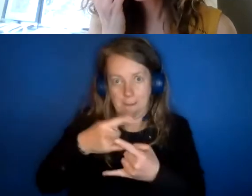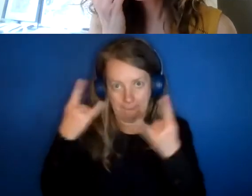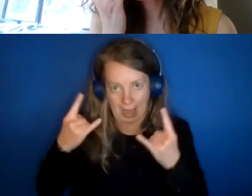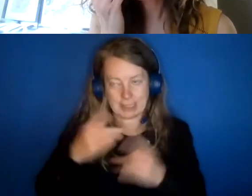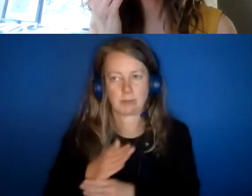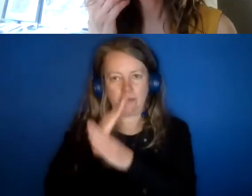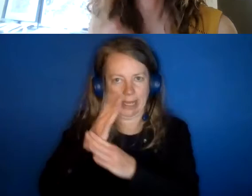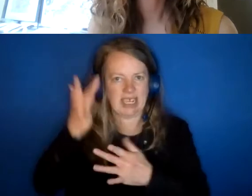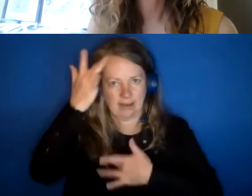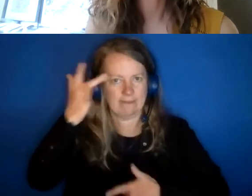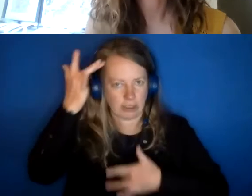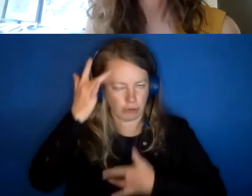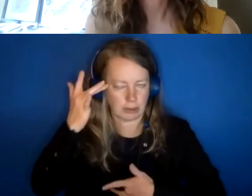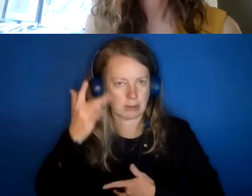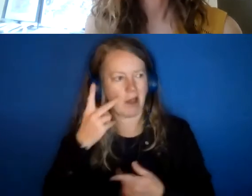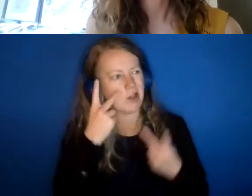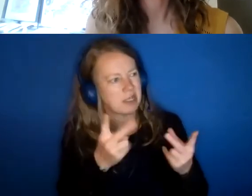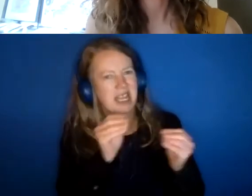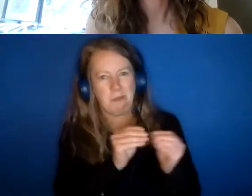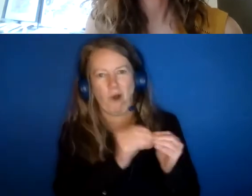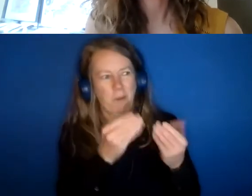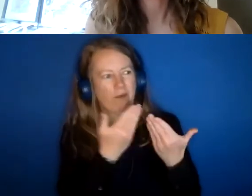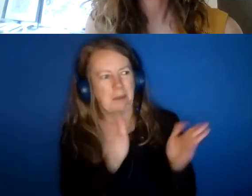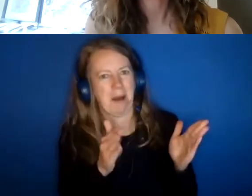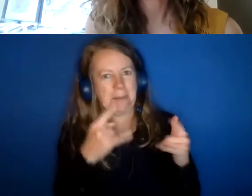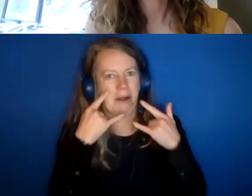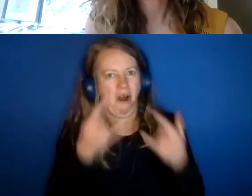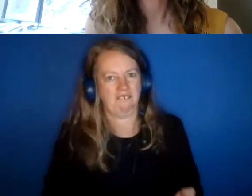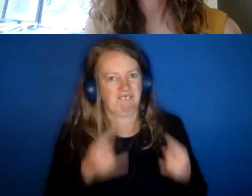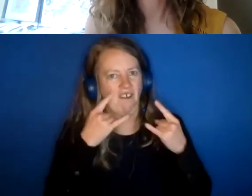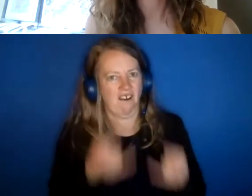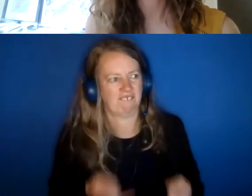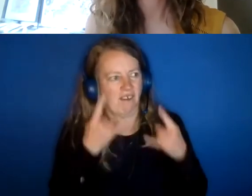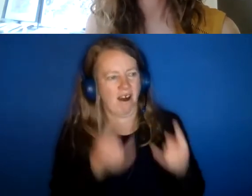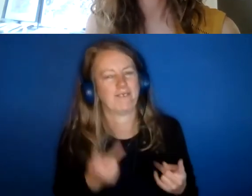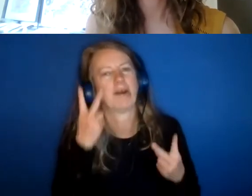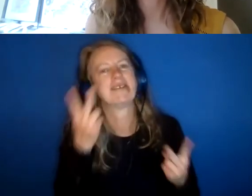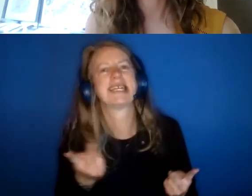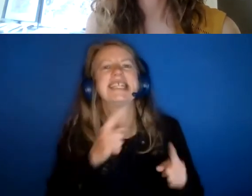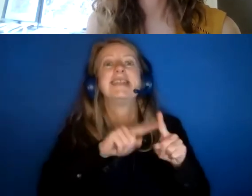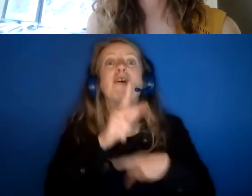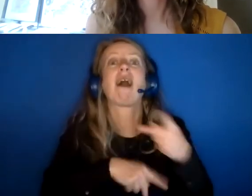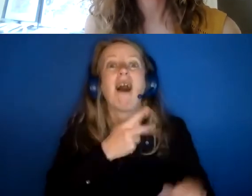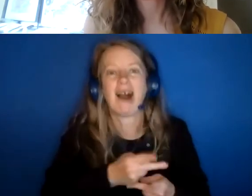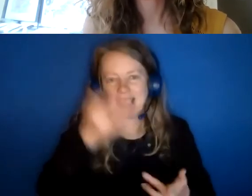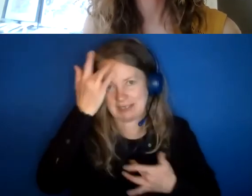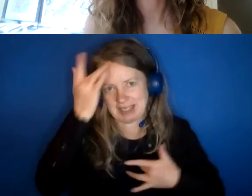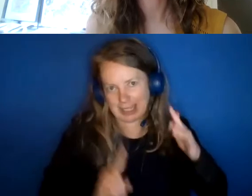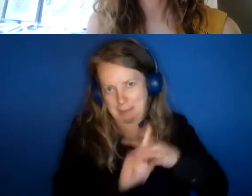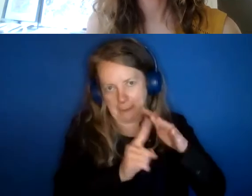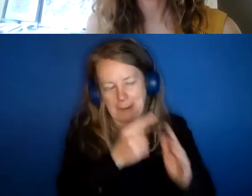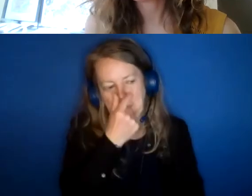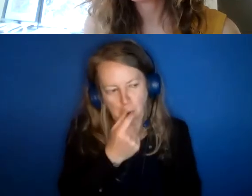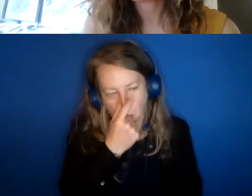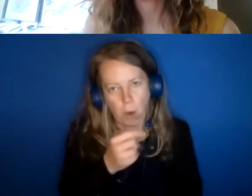people have been taking off masks, we've seen more other colds and viral infections. So I guess